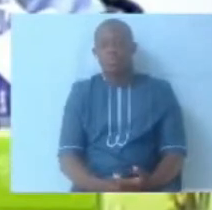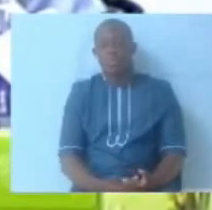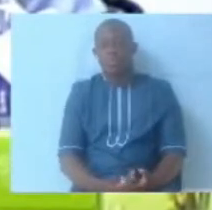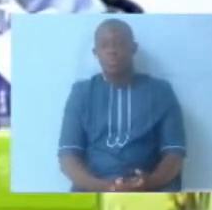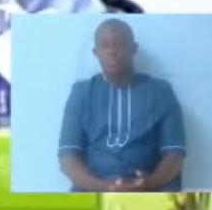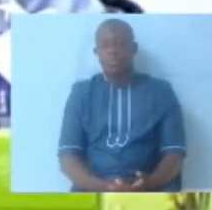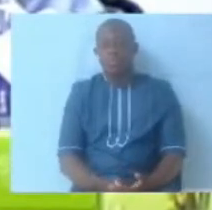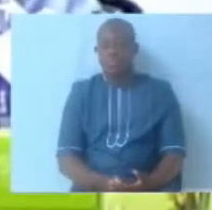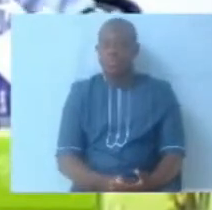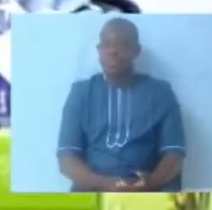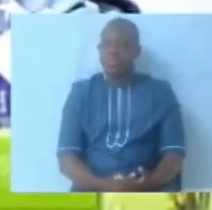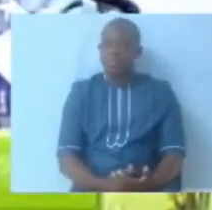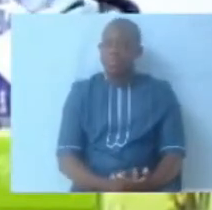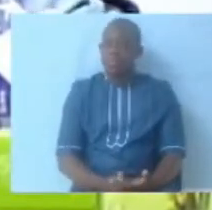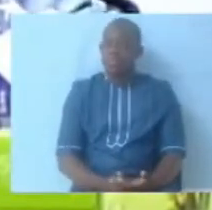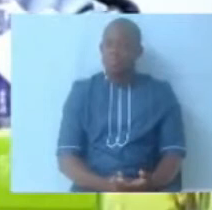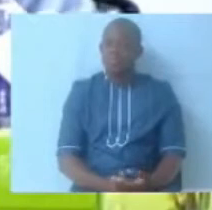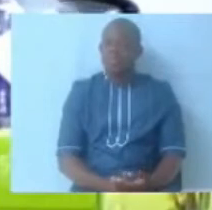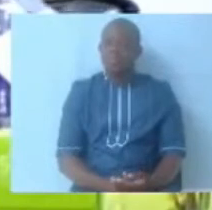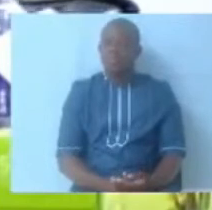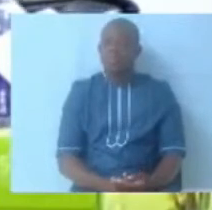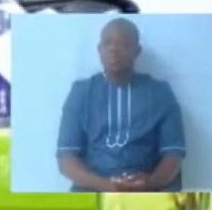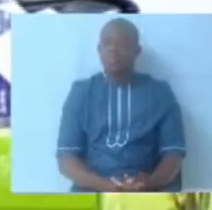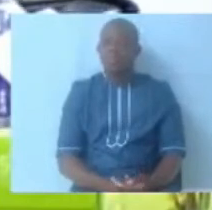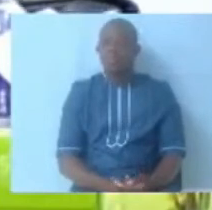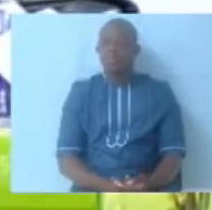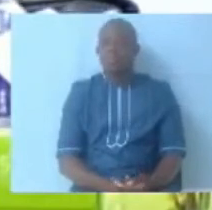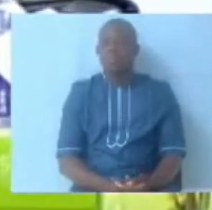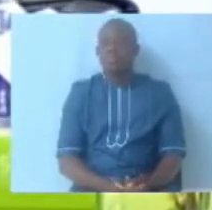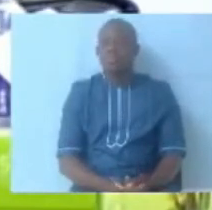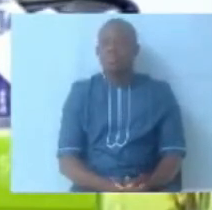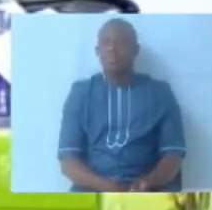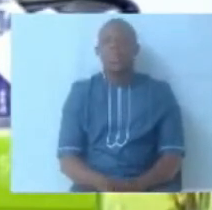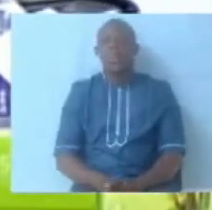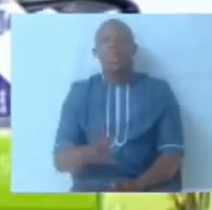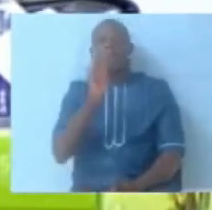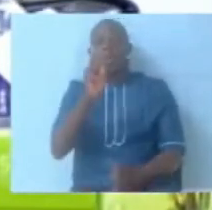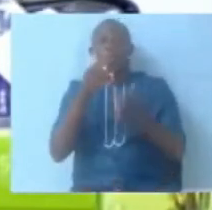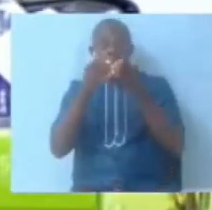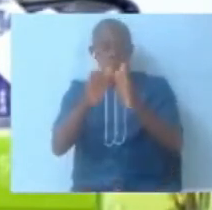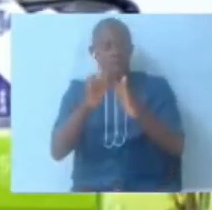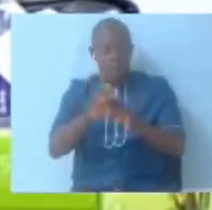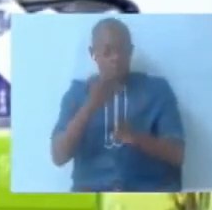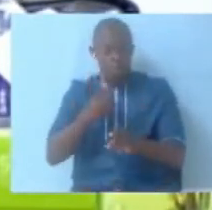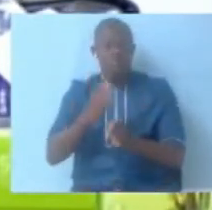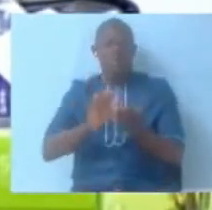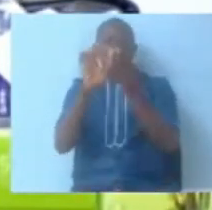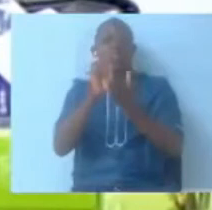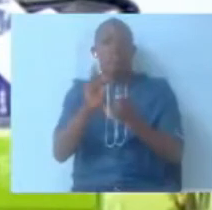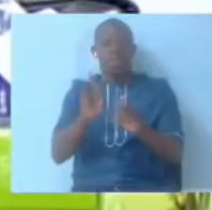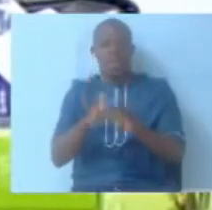asabu. But the scenario we are faced with is that the son becoming much older than the father. Amunda nga nyati limena no